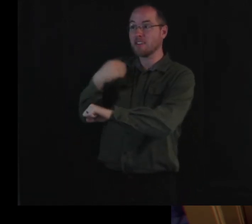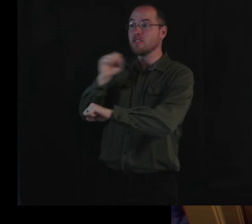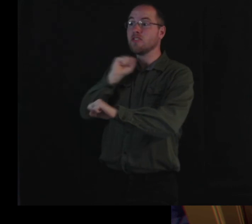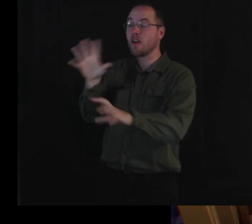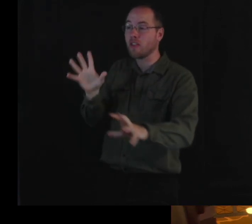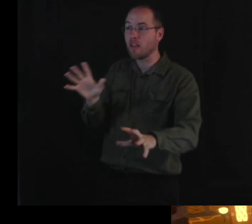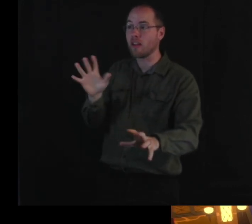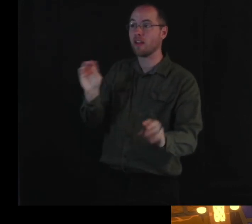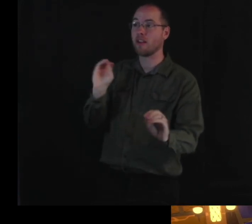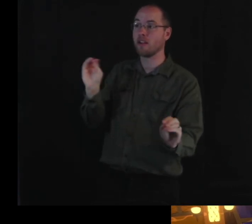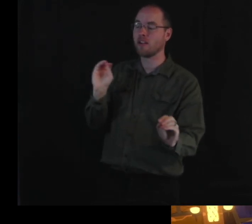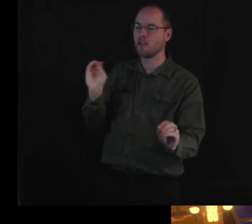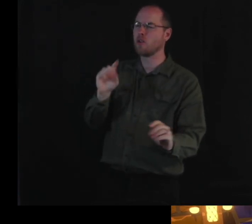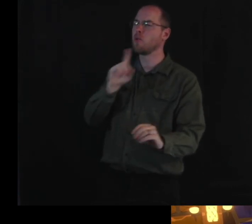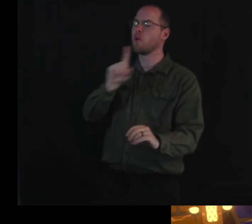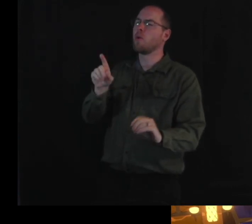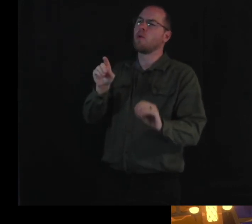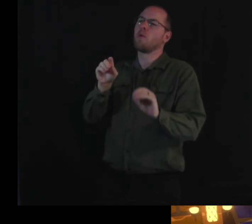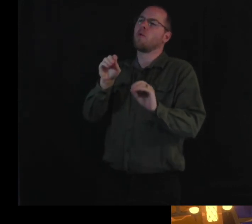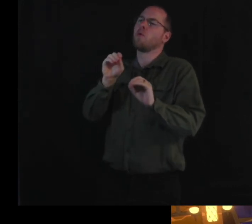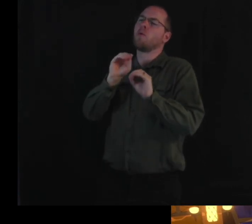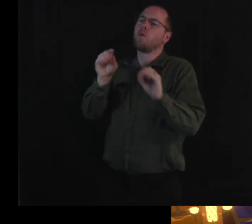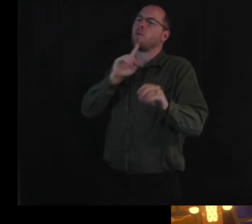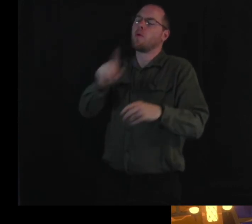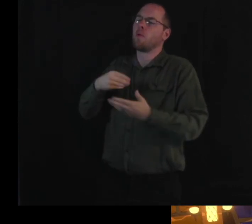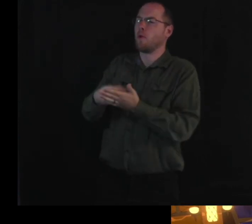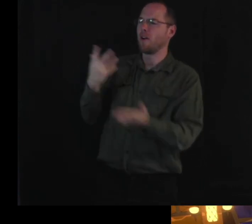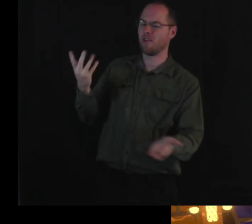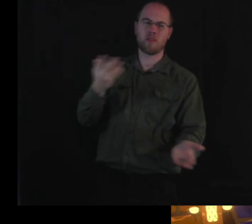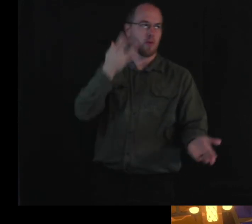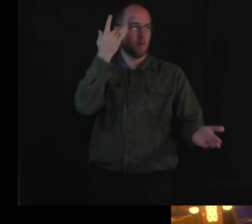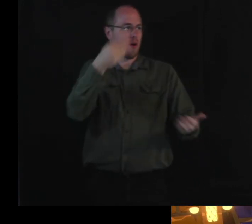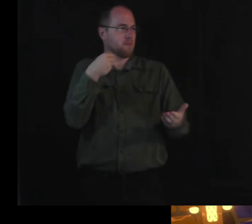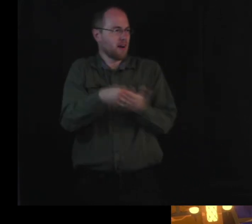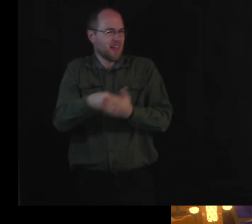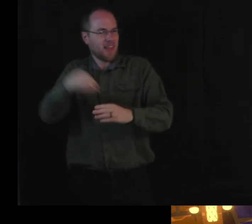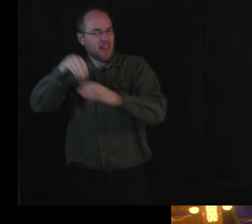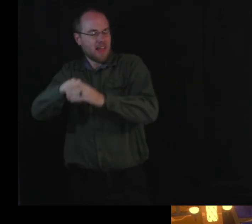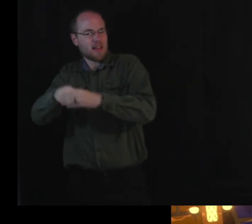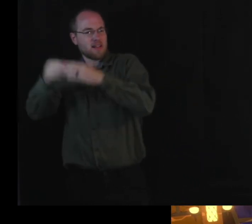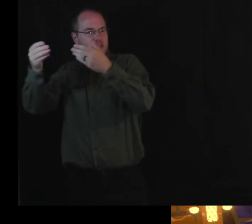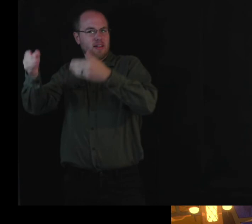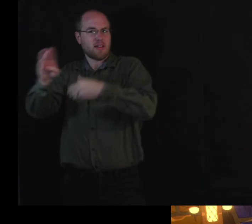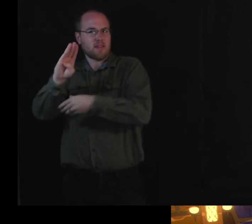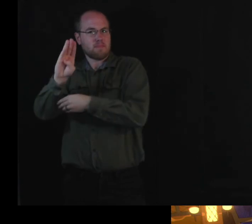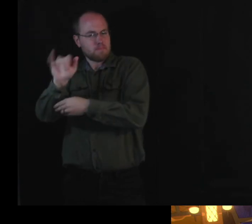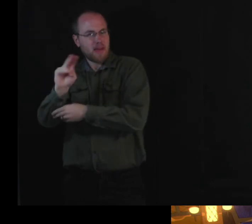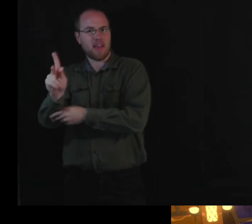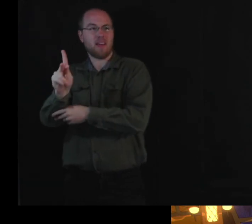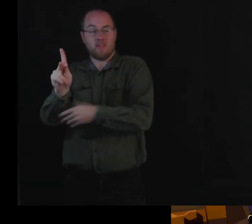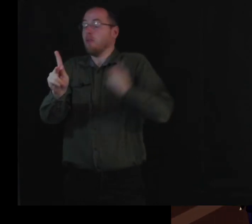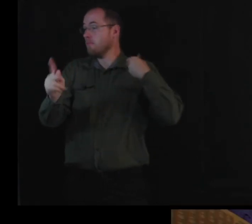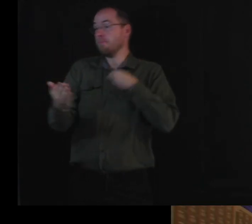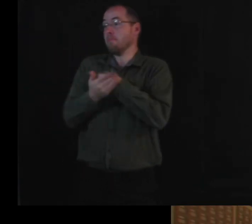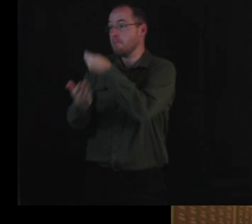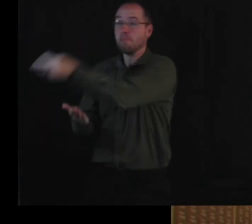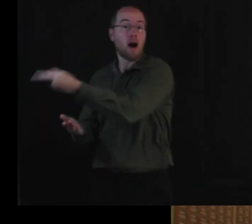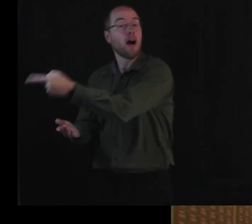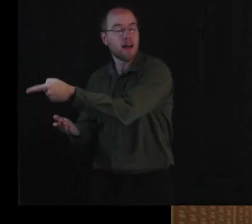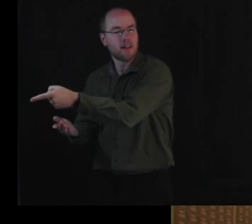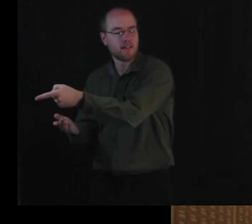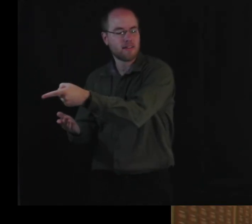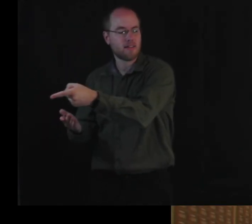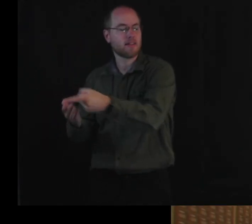such wealth. Why put your money in a vault when you can buy the bank? My employees led Wick